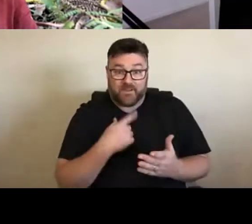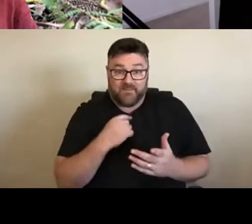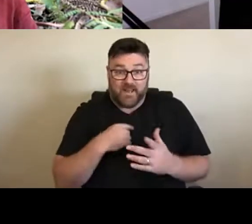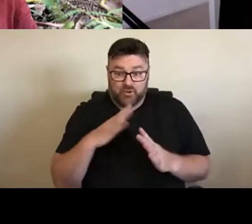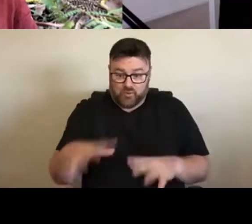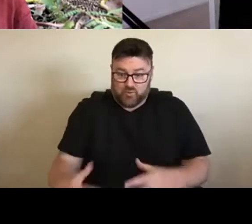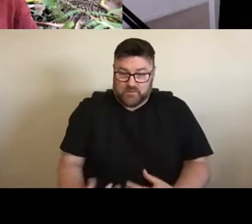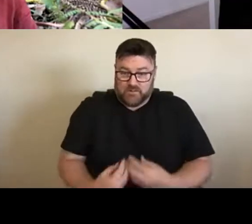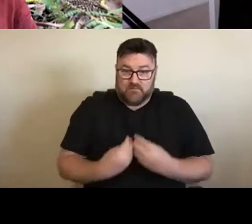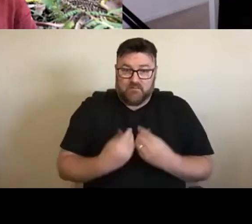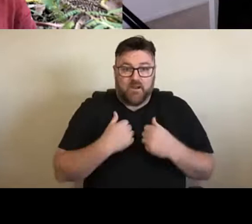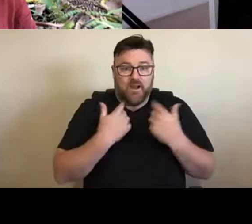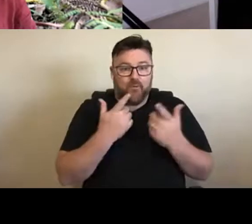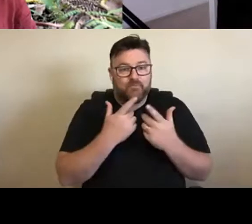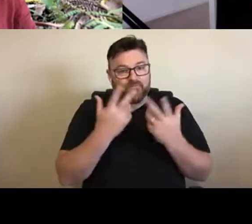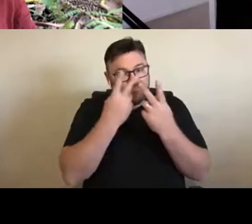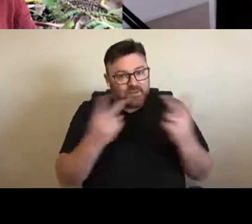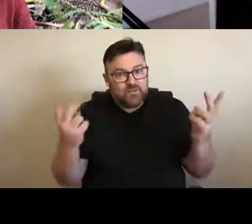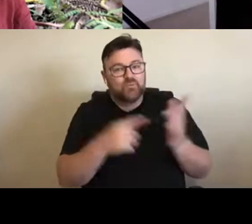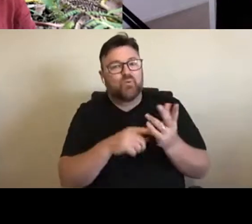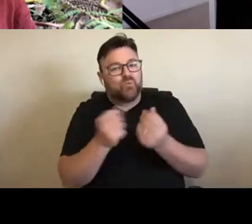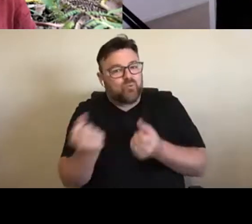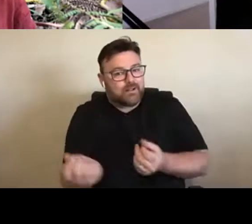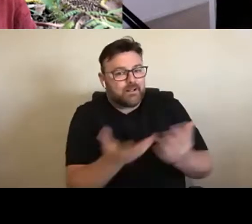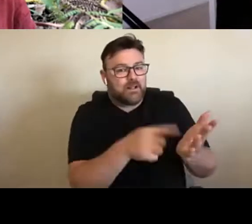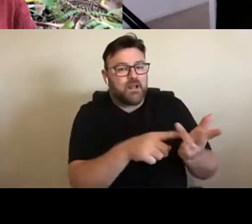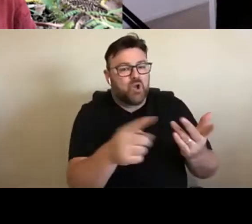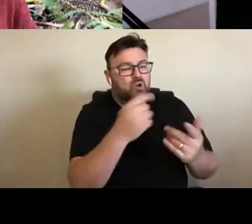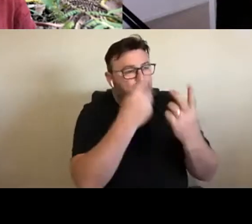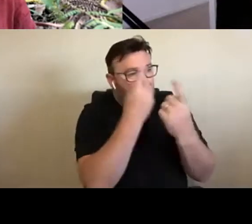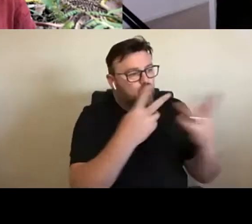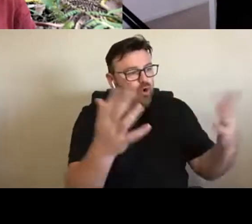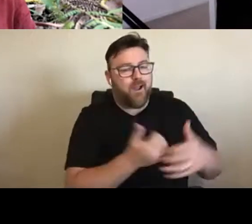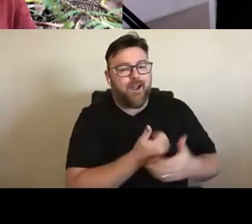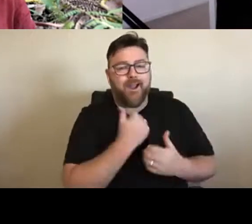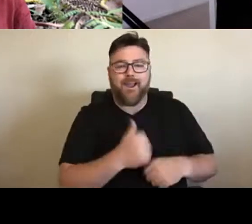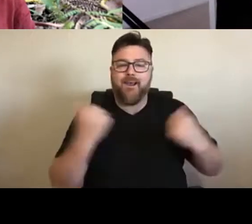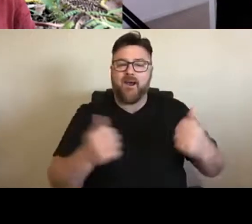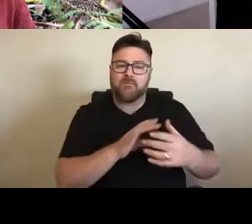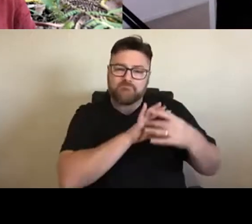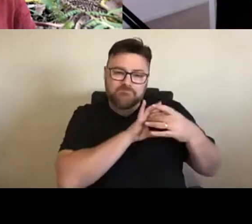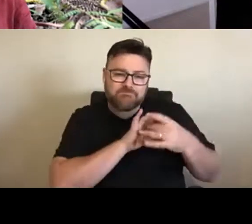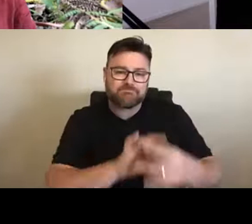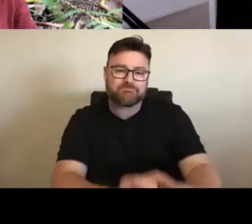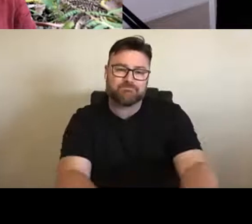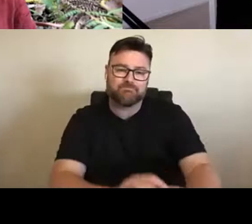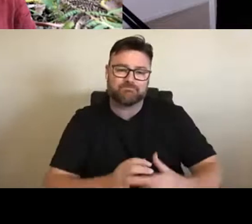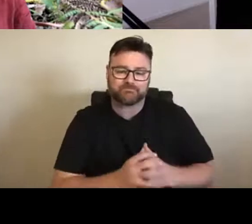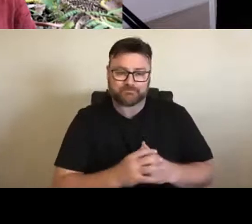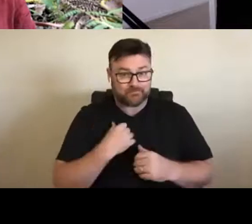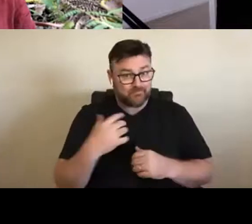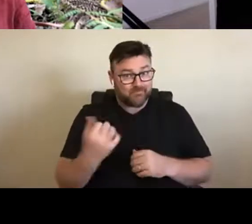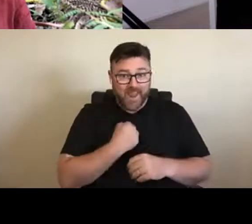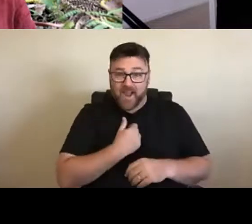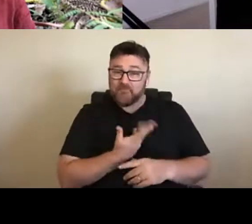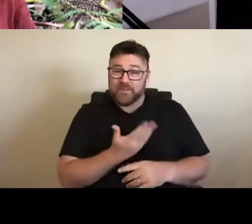be given to other people to illustrate our connection. And I think, we have to be kind to each